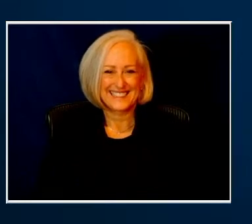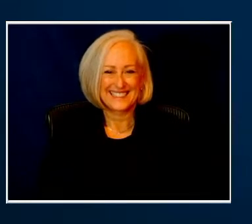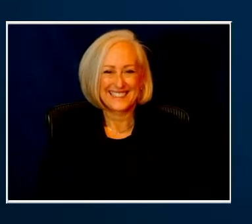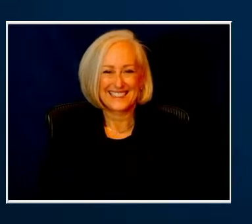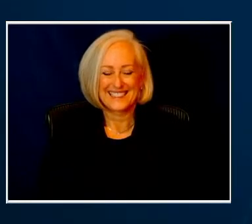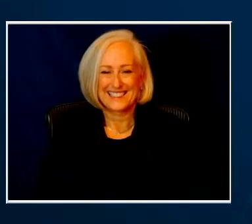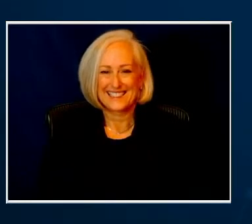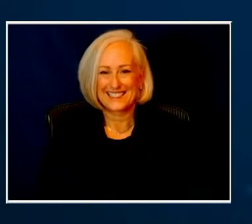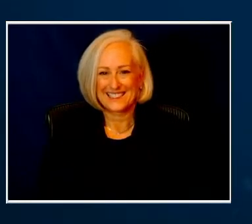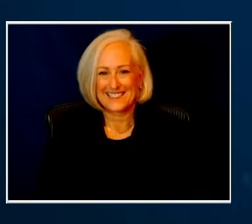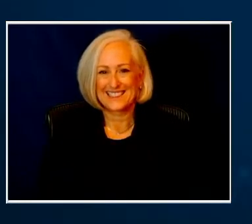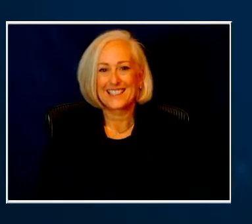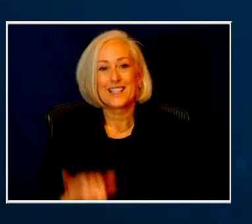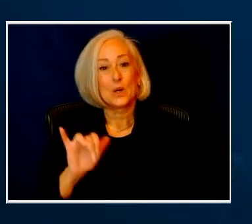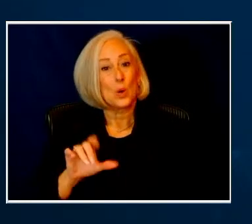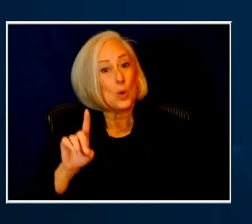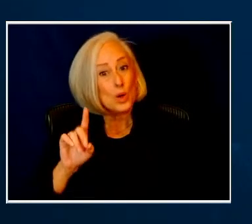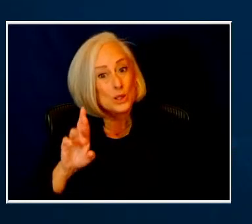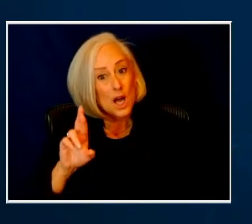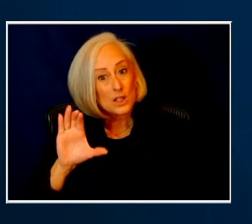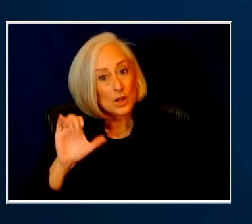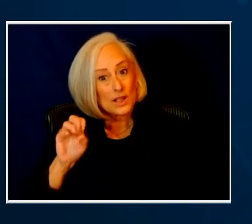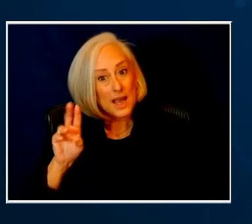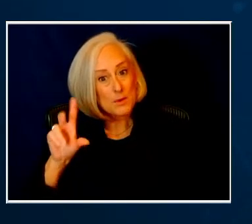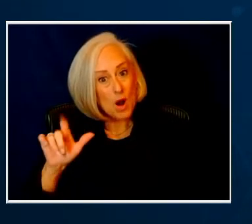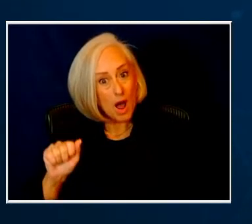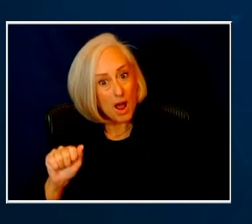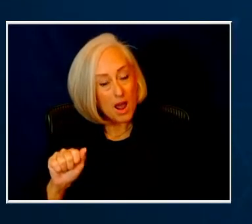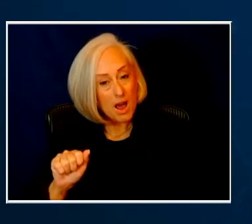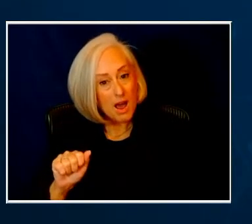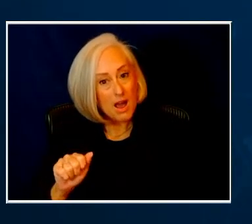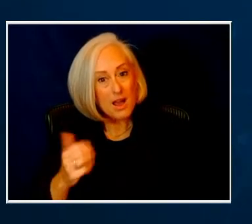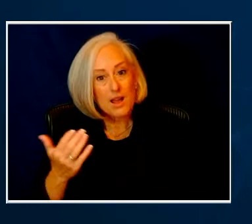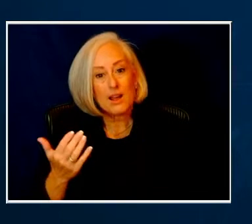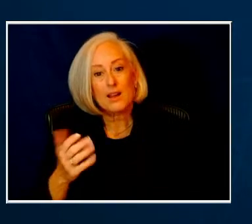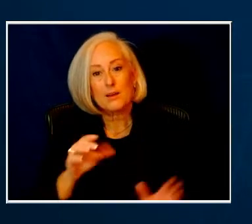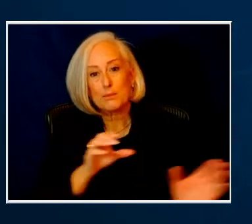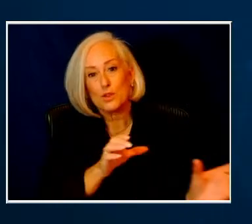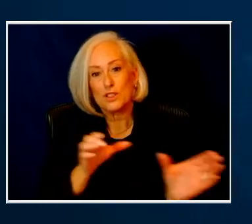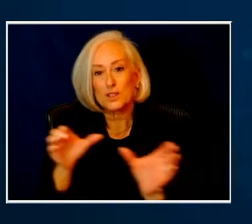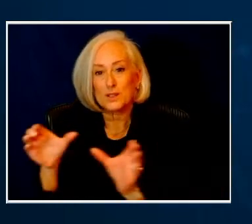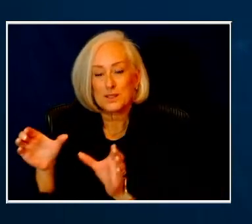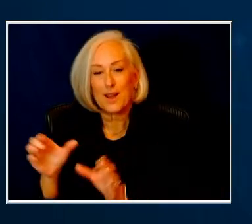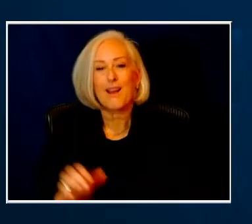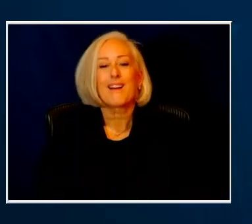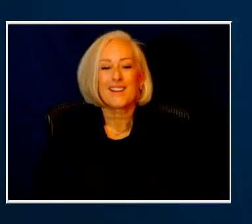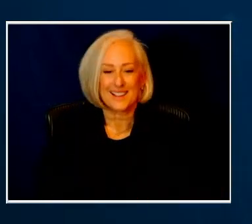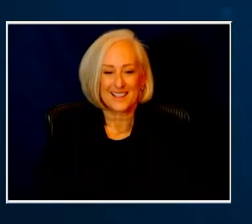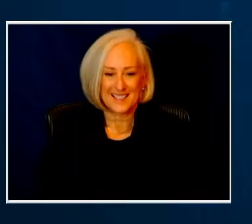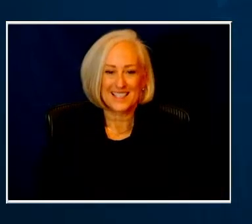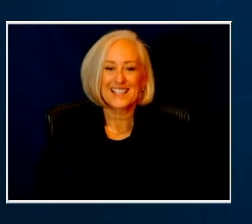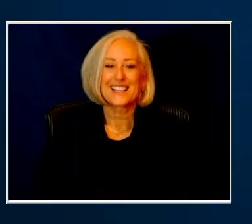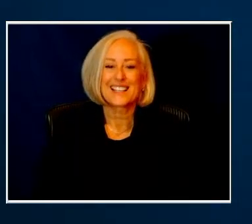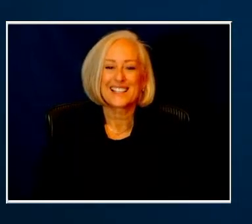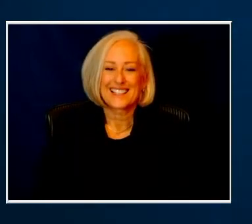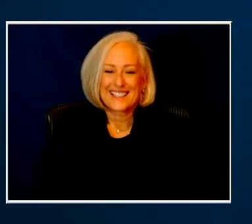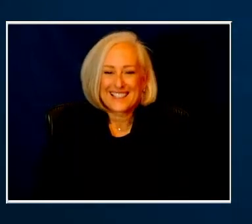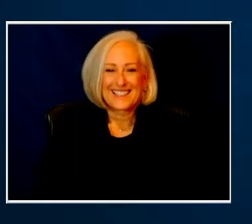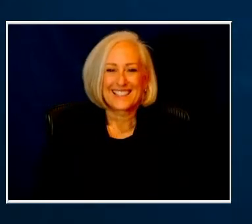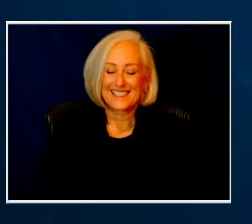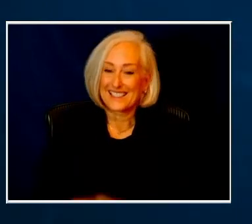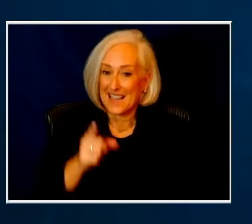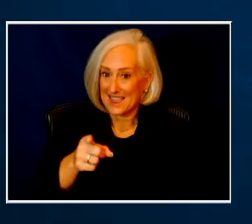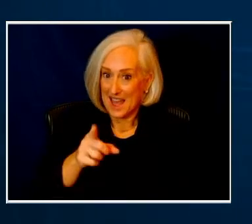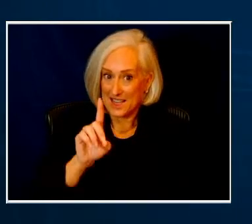That's Dr. Camerata? Like move it more towards mom. There we There go. we go. Yeah. Is that Dr. Camerata?